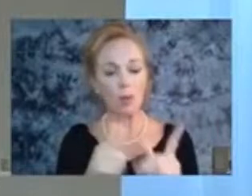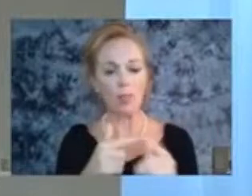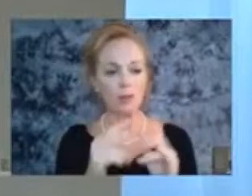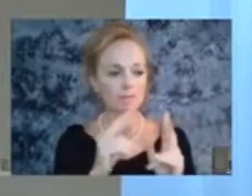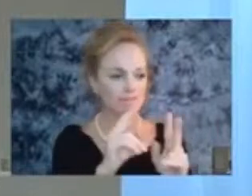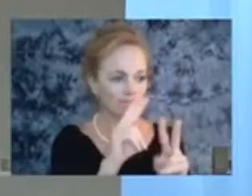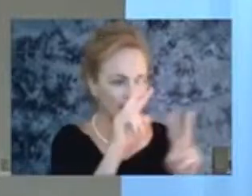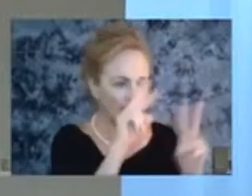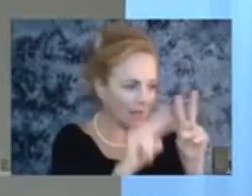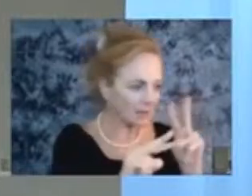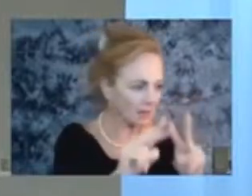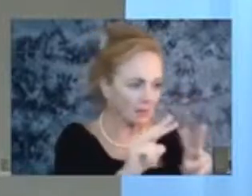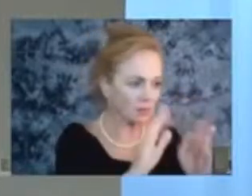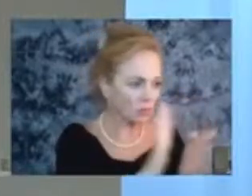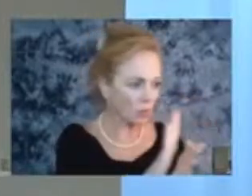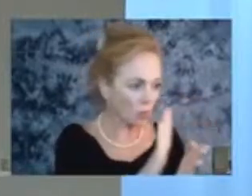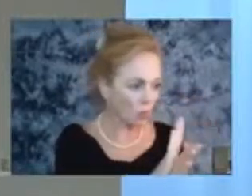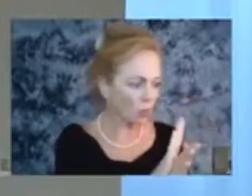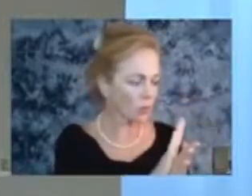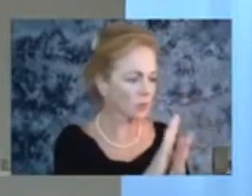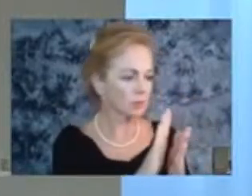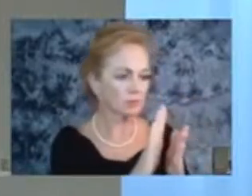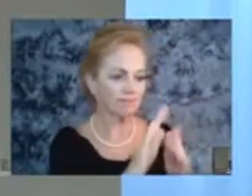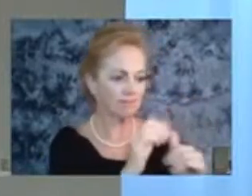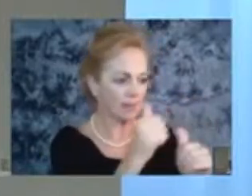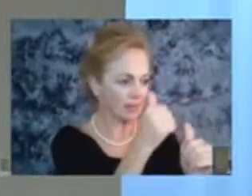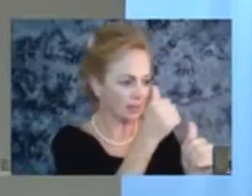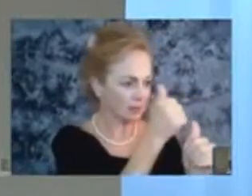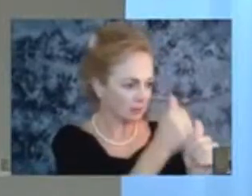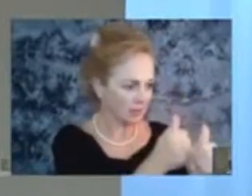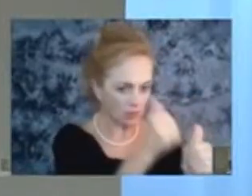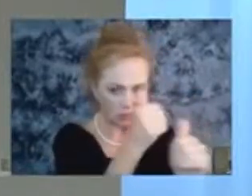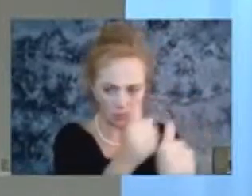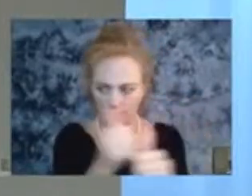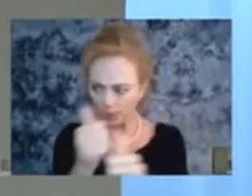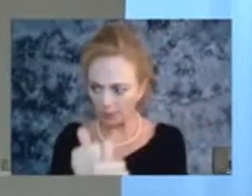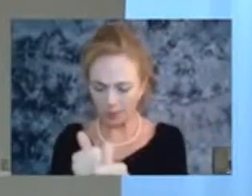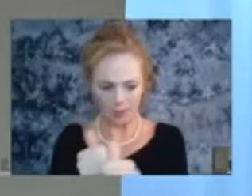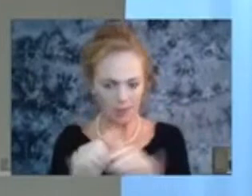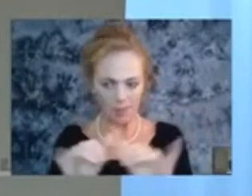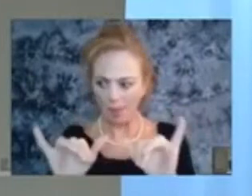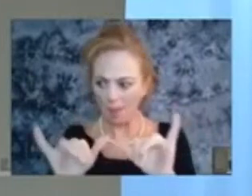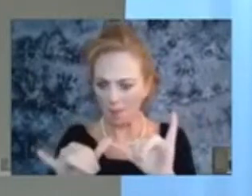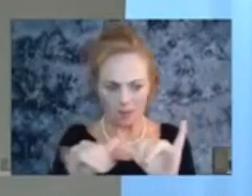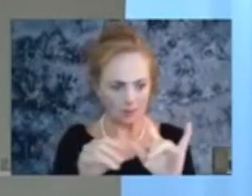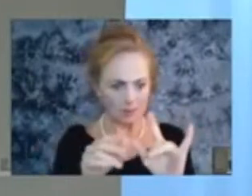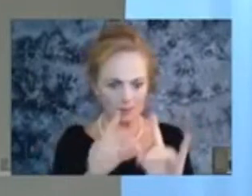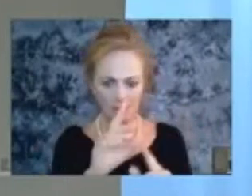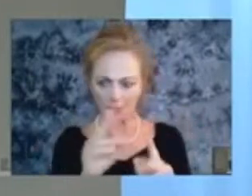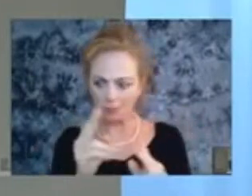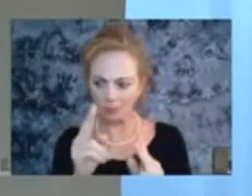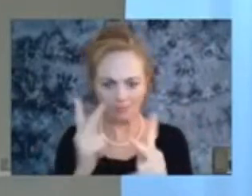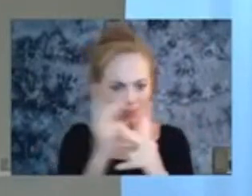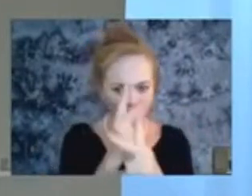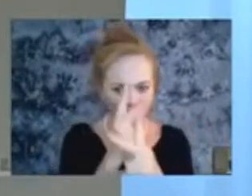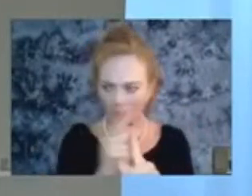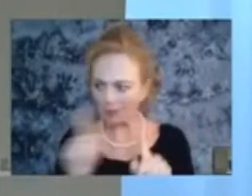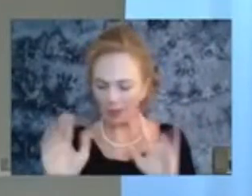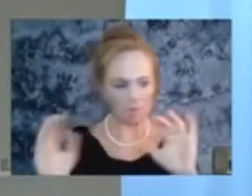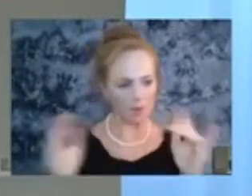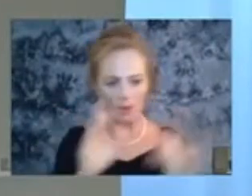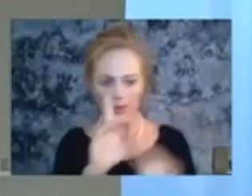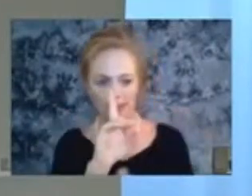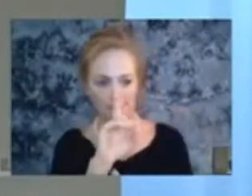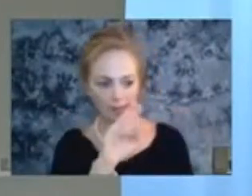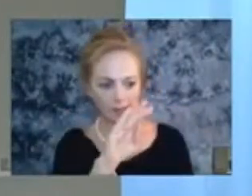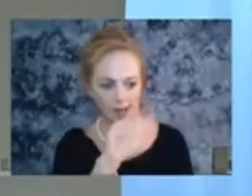county metrics, and we're basing it off of data. Now, that being said, I hope that our execution reflects